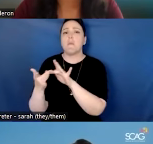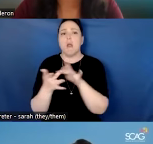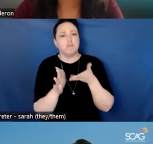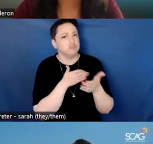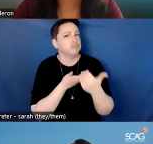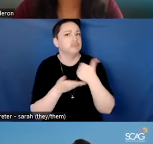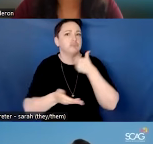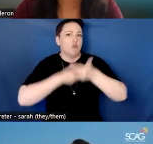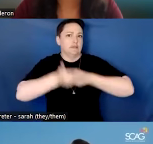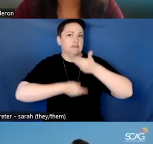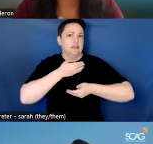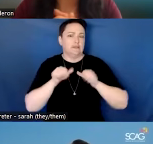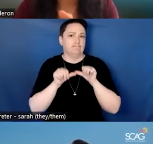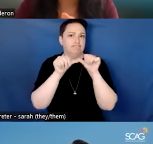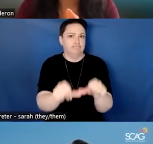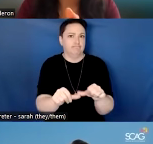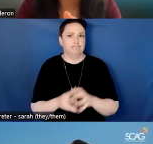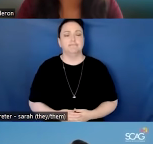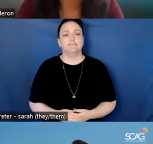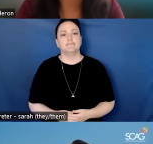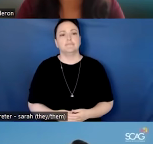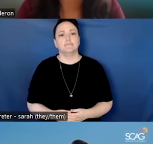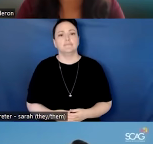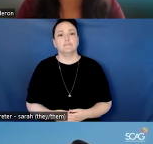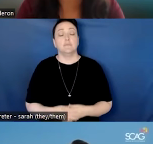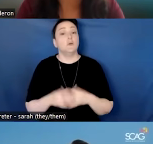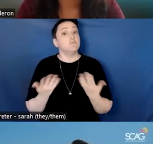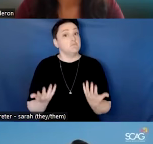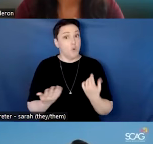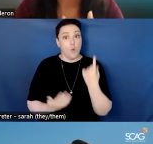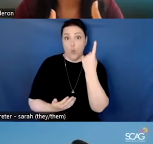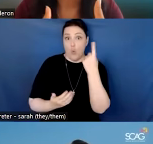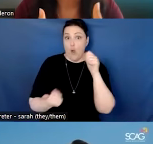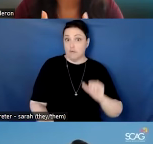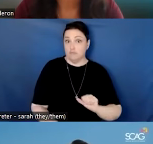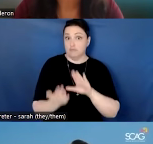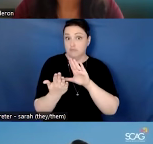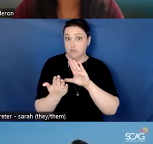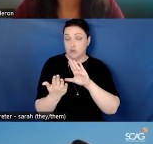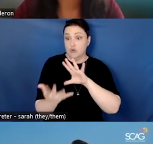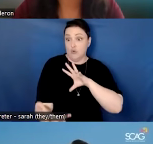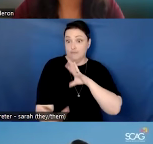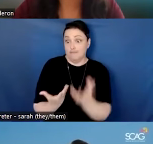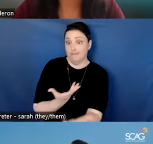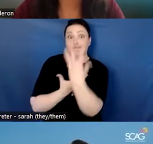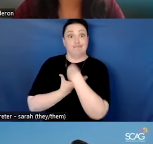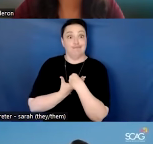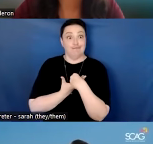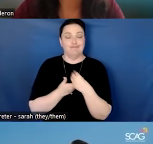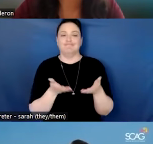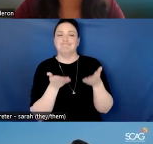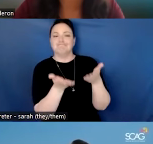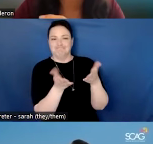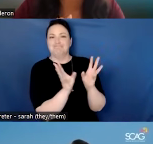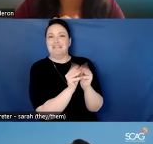So one of the ways that we engage is by hosting scoping meetings. So I want to take this opportunity to share that SCAG will be